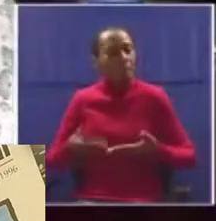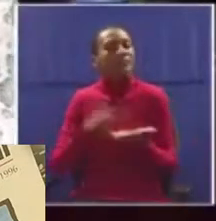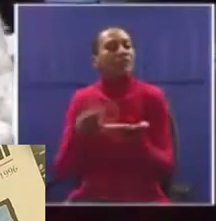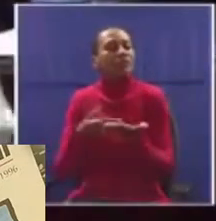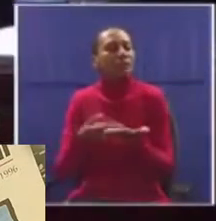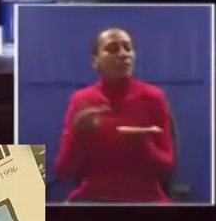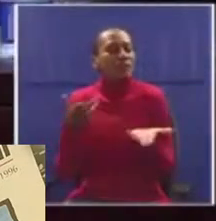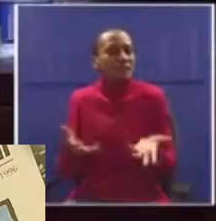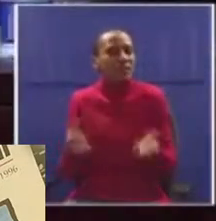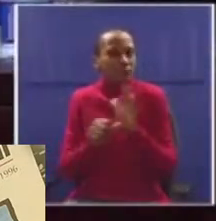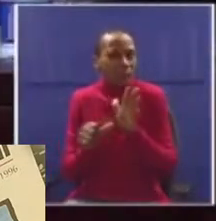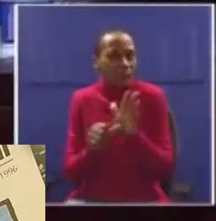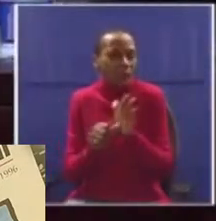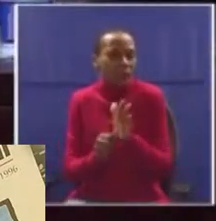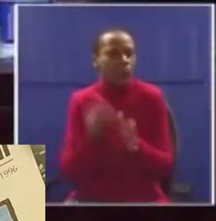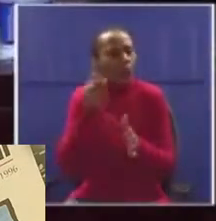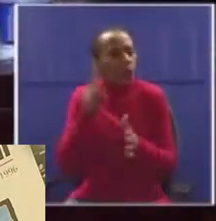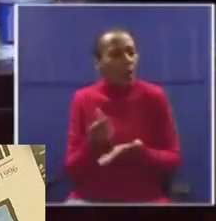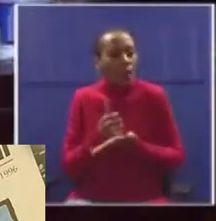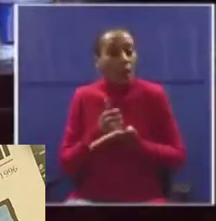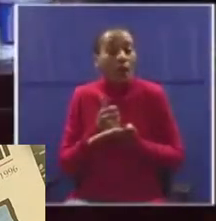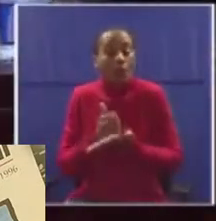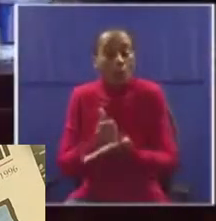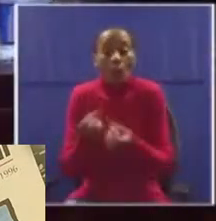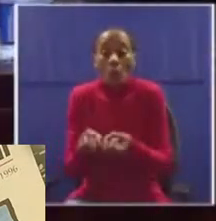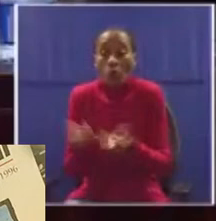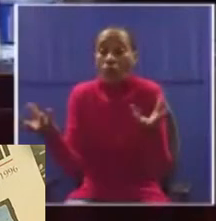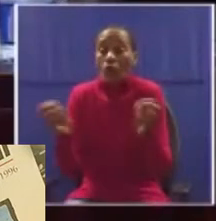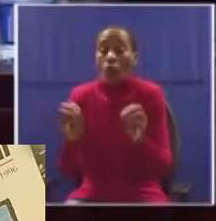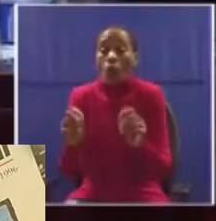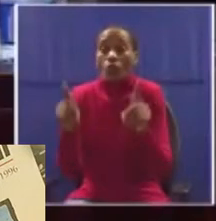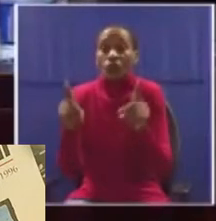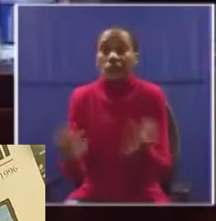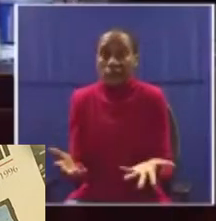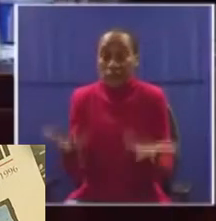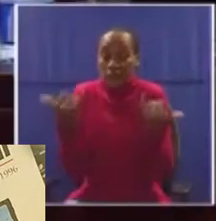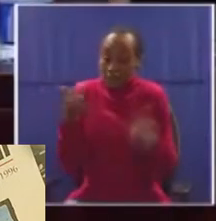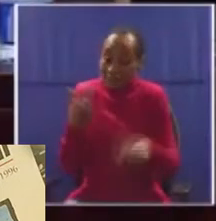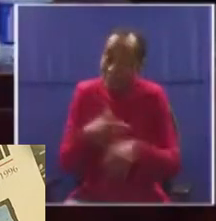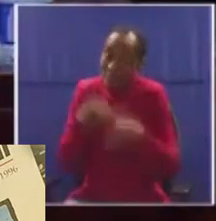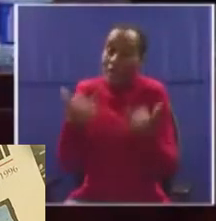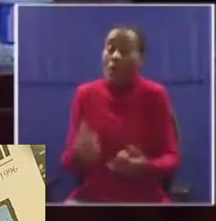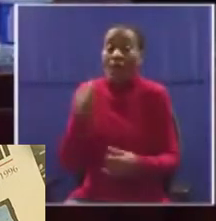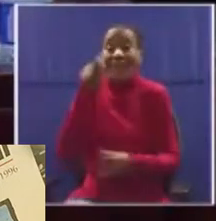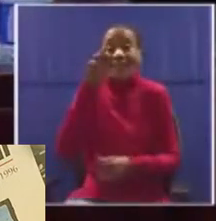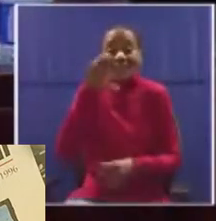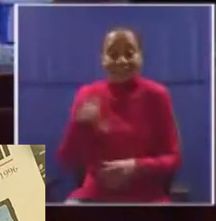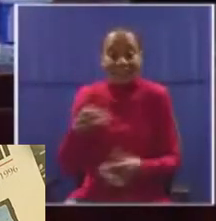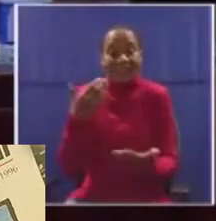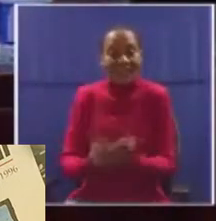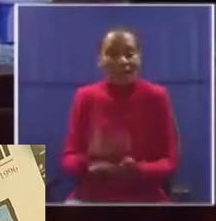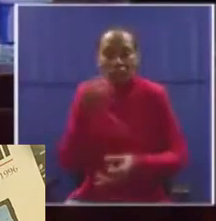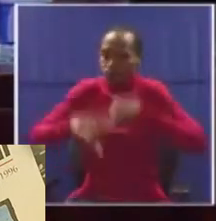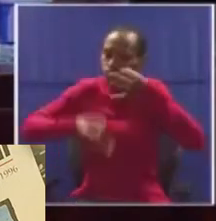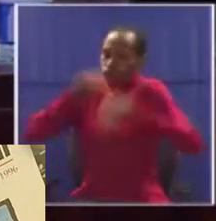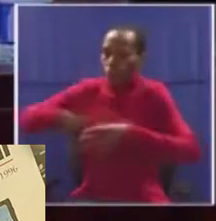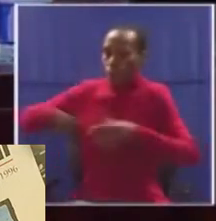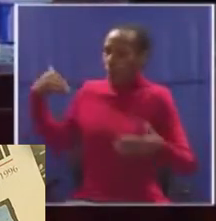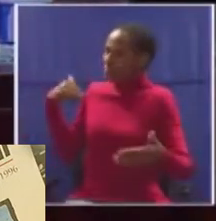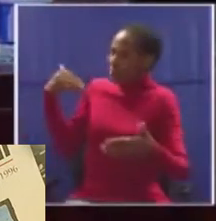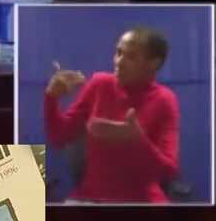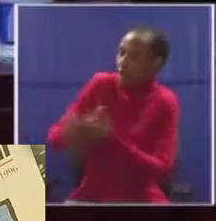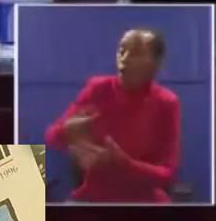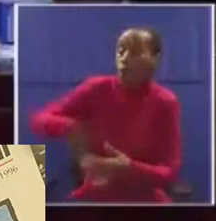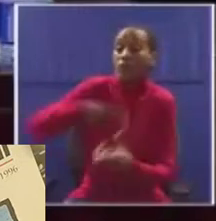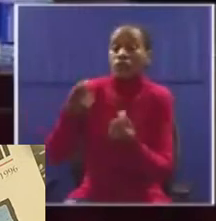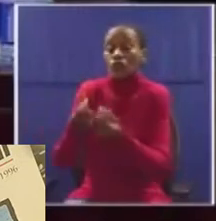importance it is it will provide opportunity for the NC to clarify what is so historically we have done where the